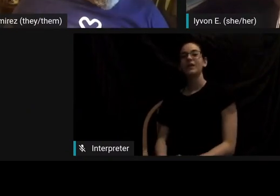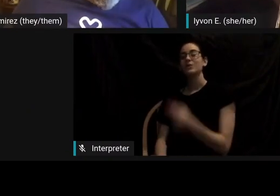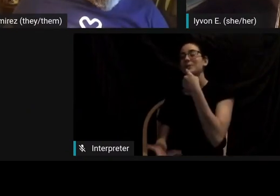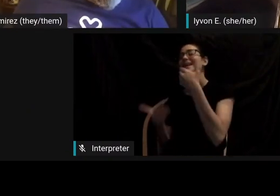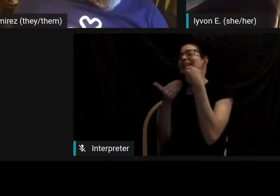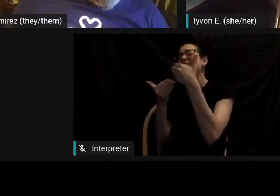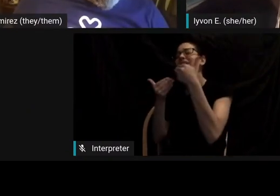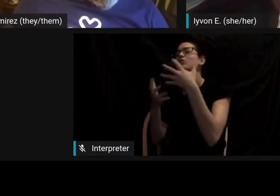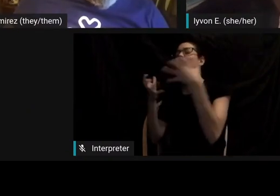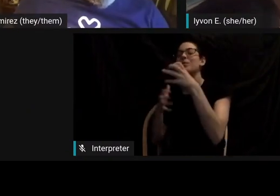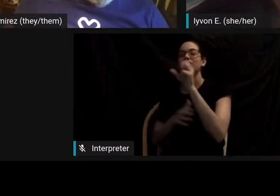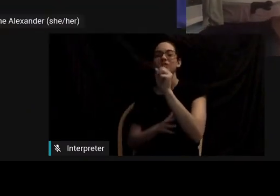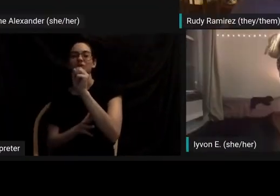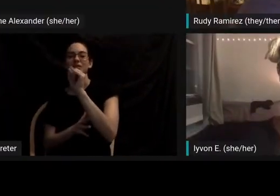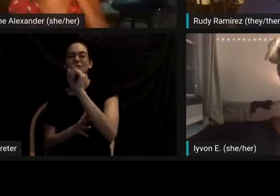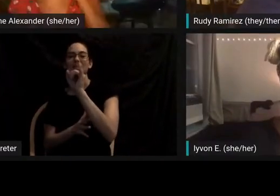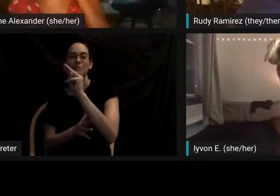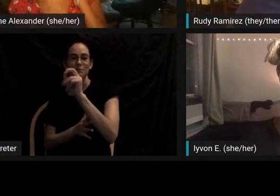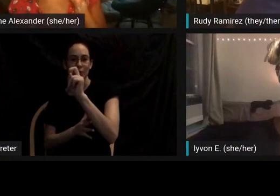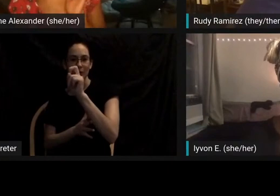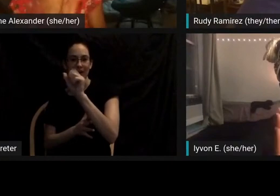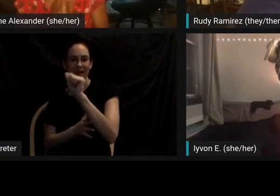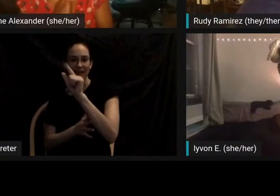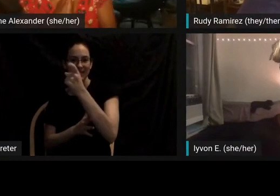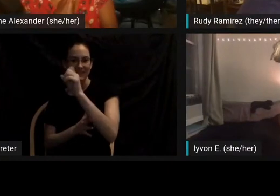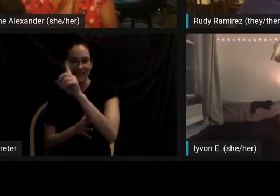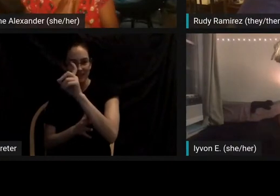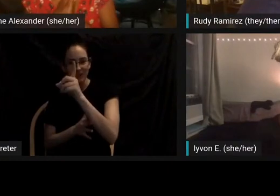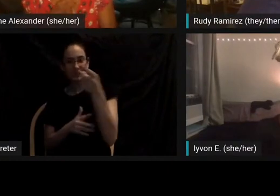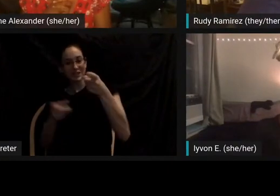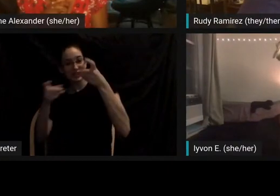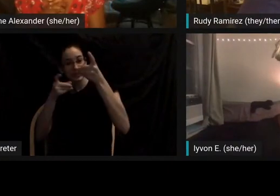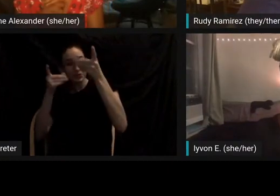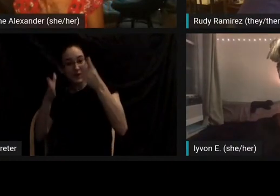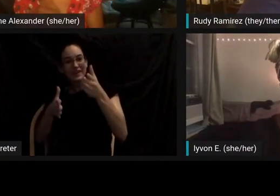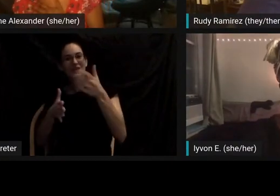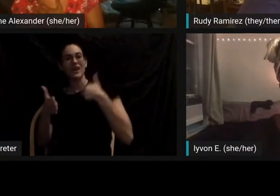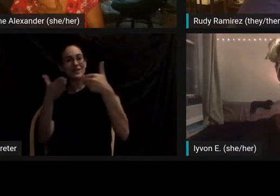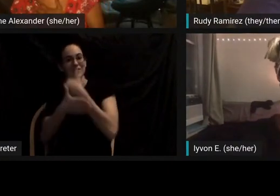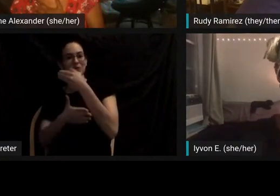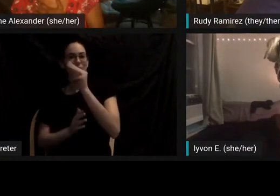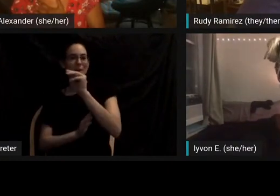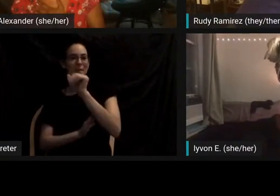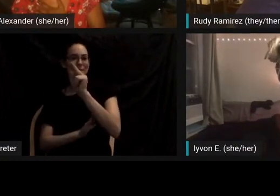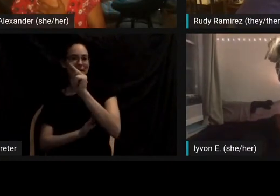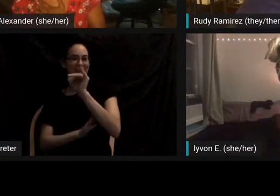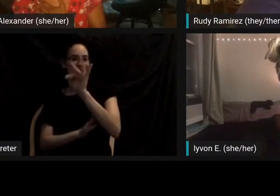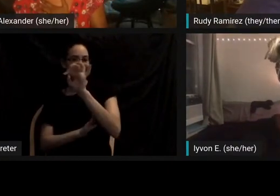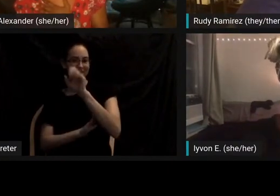say thank you so much to Simone Raquel Alexander, the producer and director of New Manifest, for having